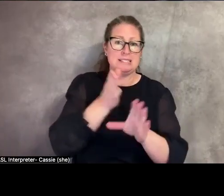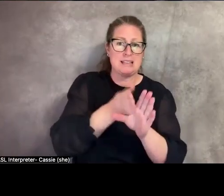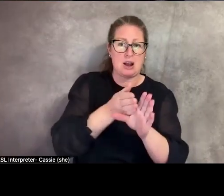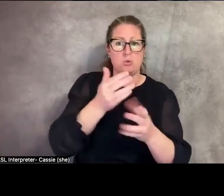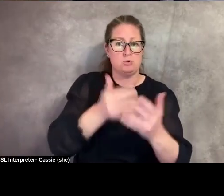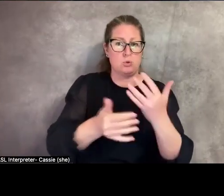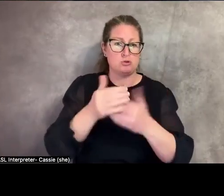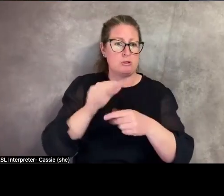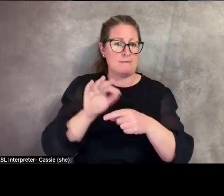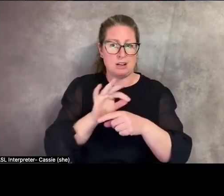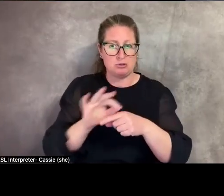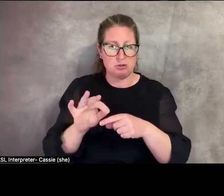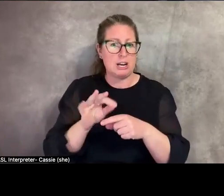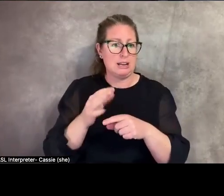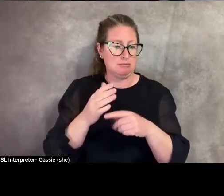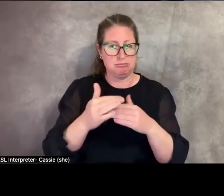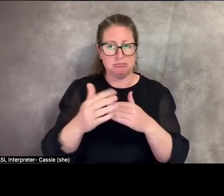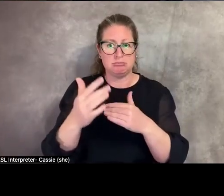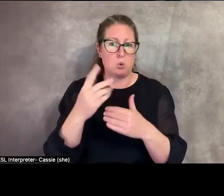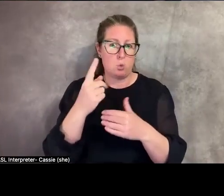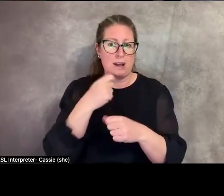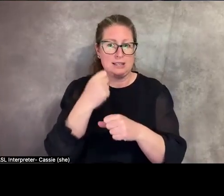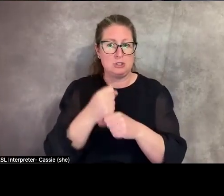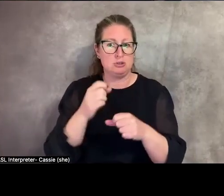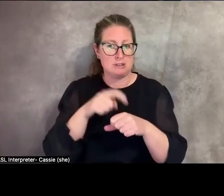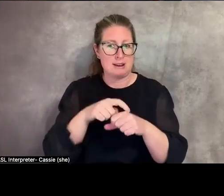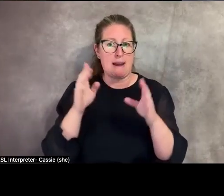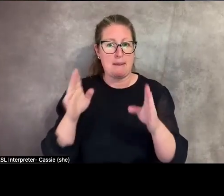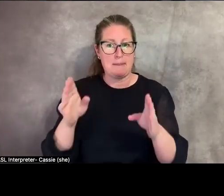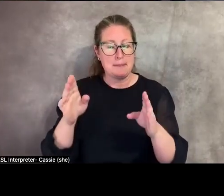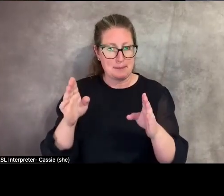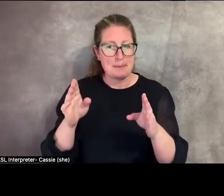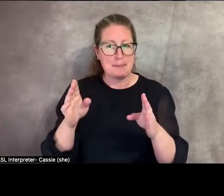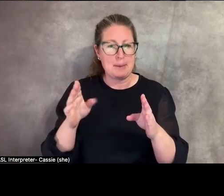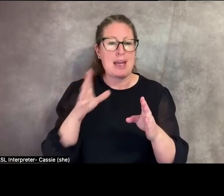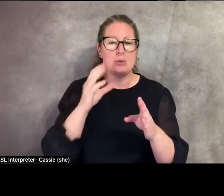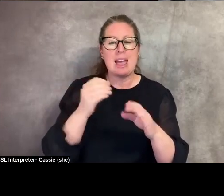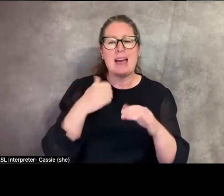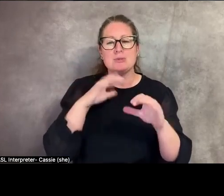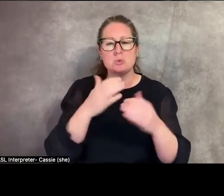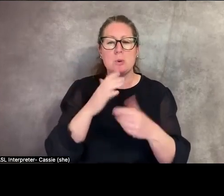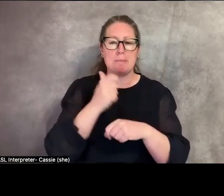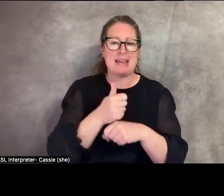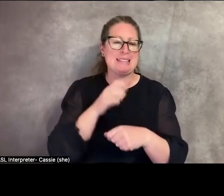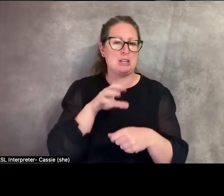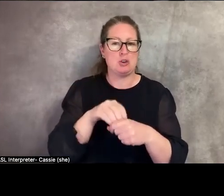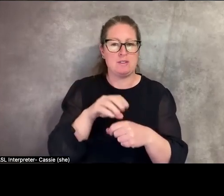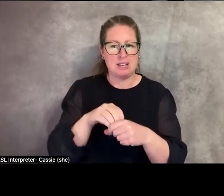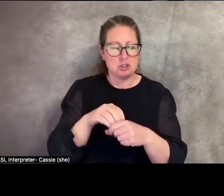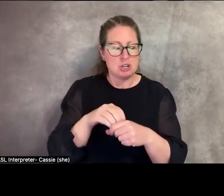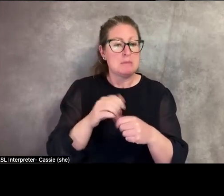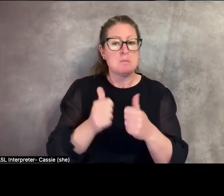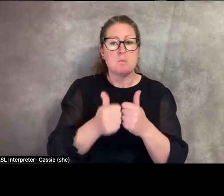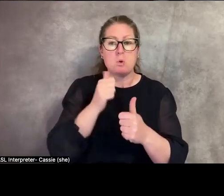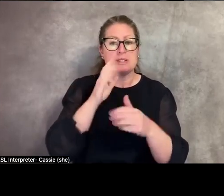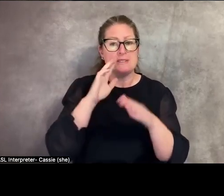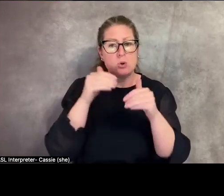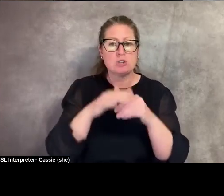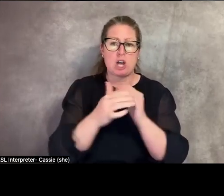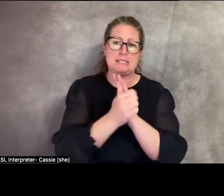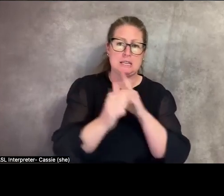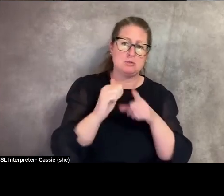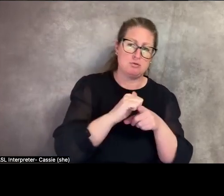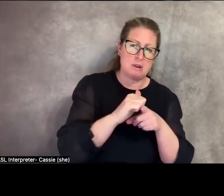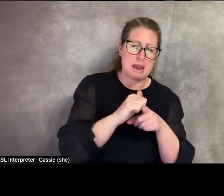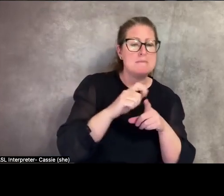functioning over the course of a 1-year group-based intervention, primarily focused on skills training, but also